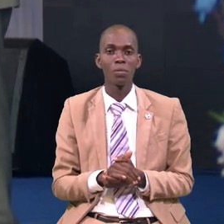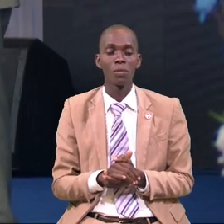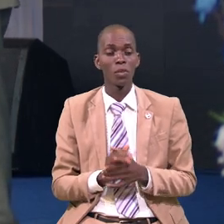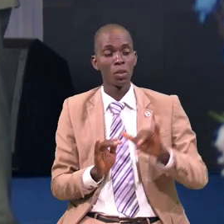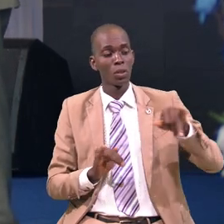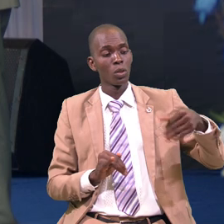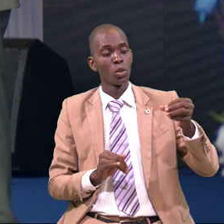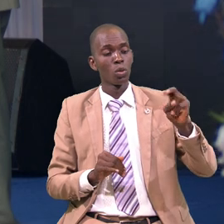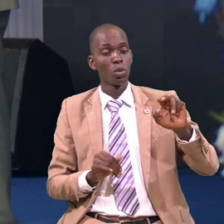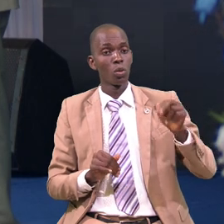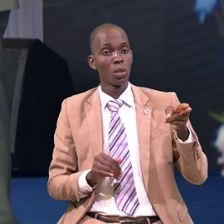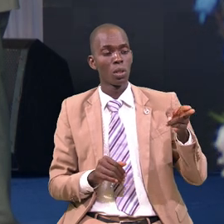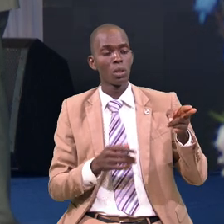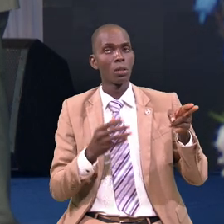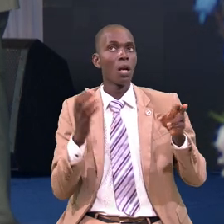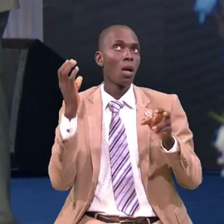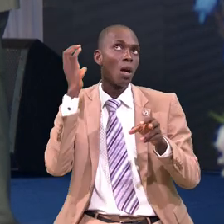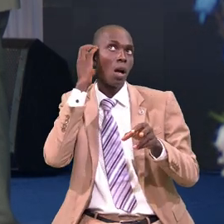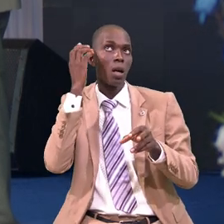Jonah had a command.